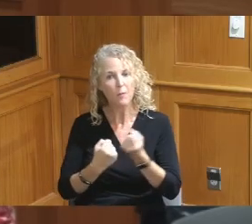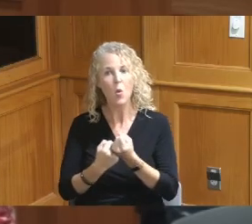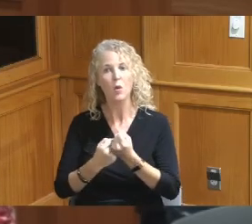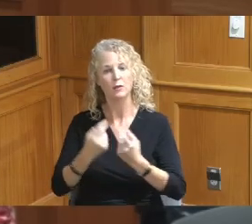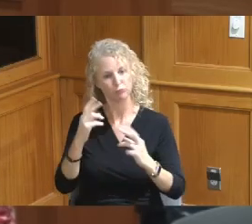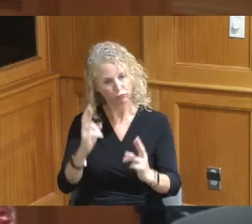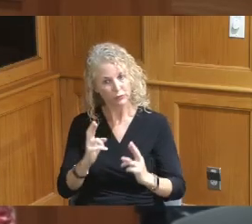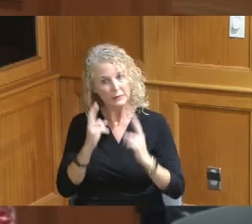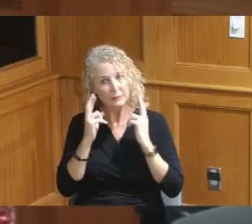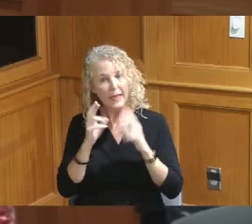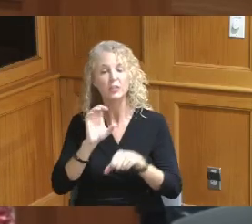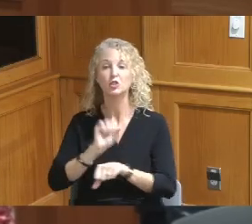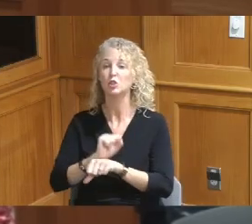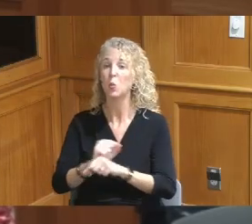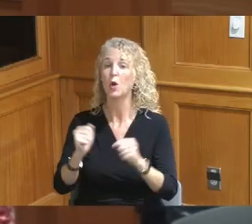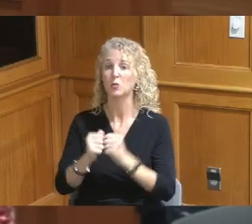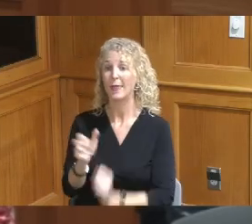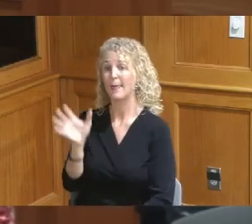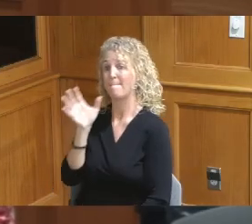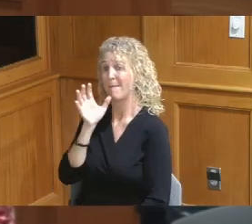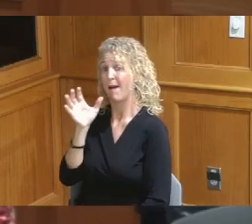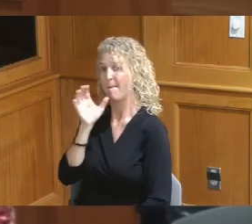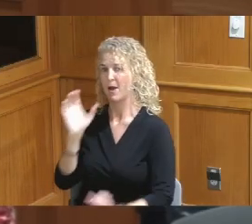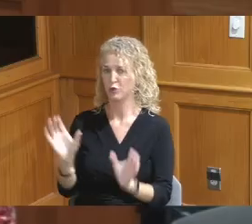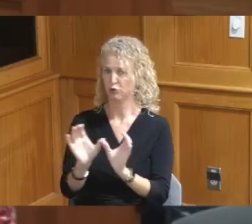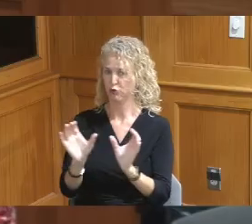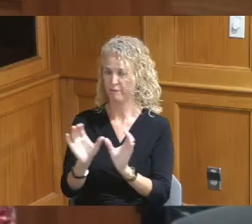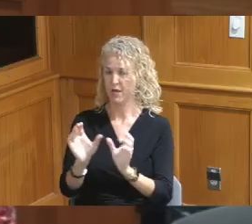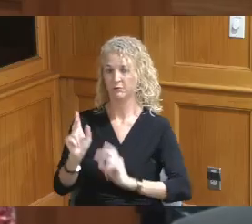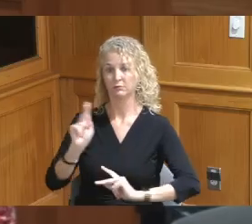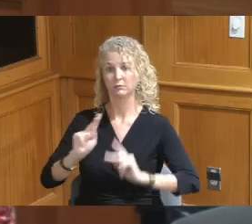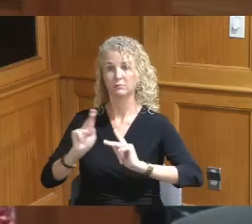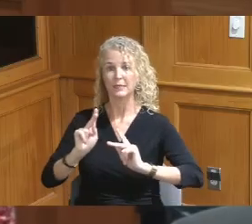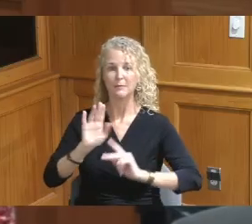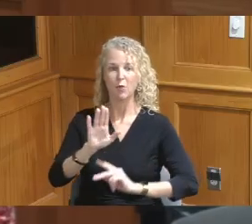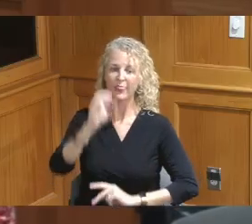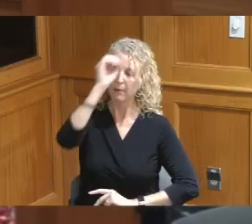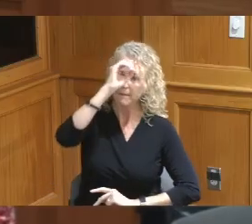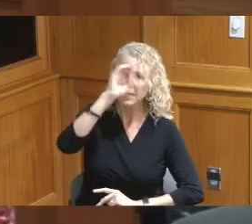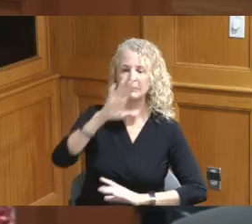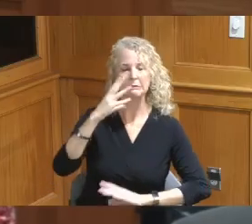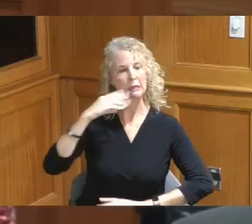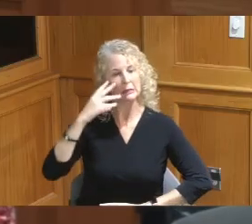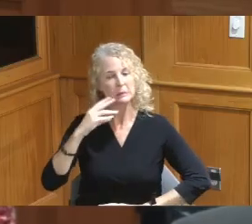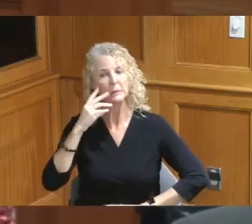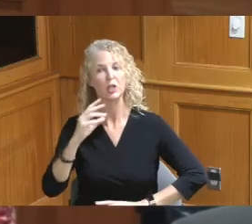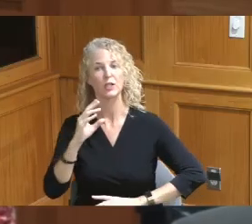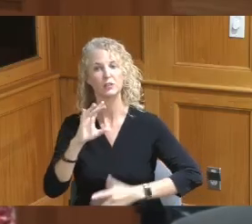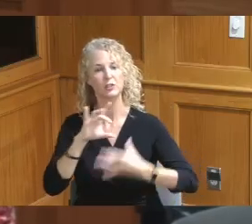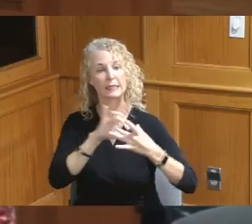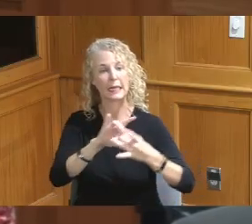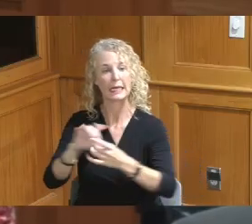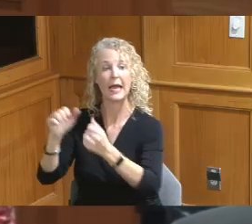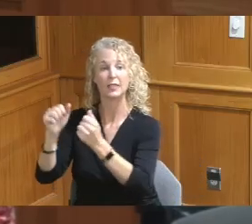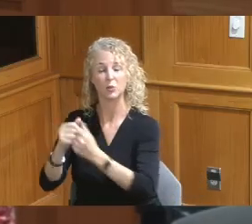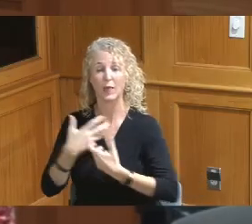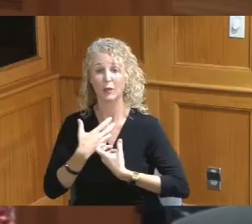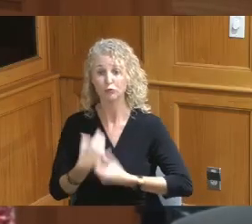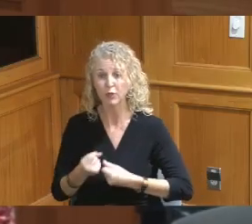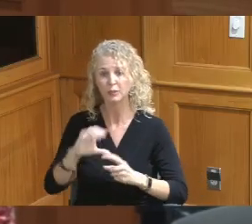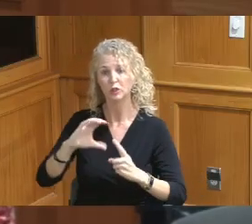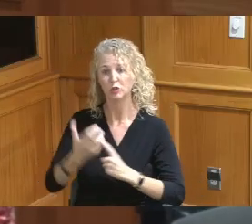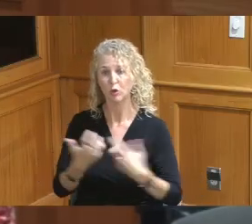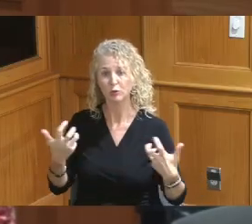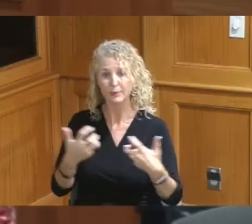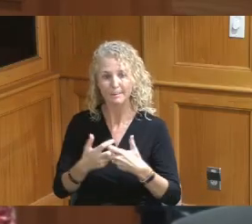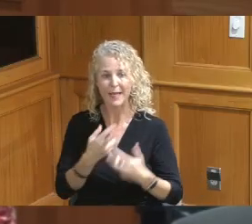with Mama Certified, she uplifts community voices while connecting families to trusted, culturally aligned